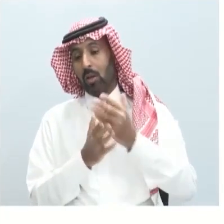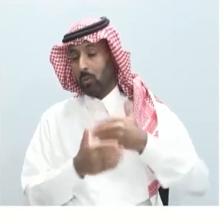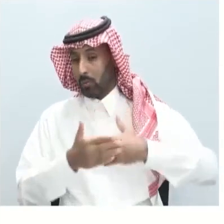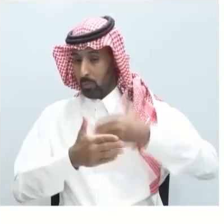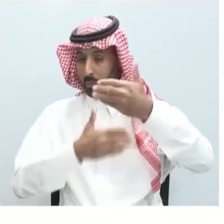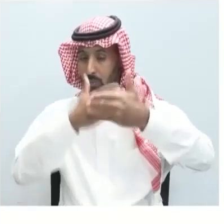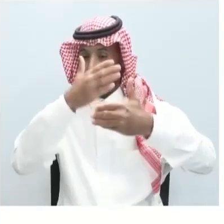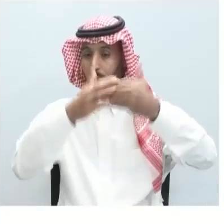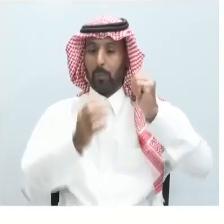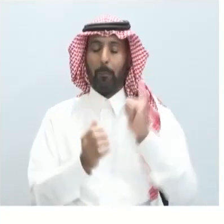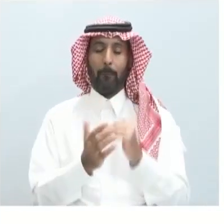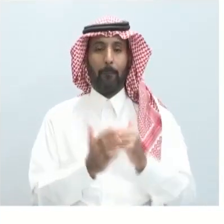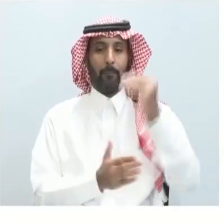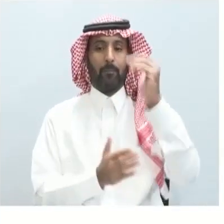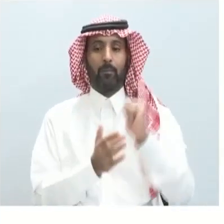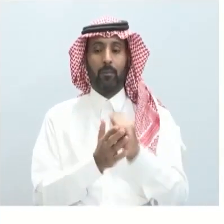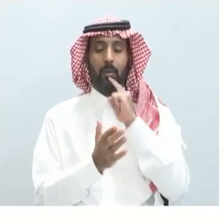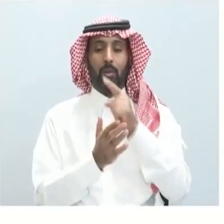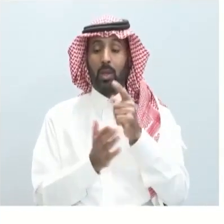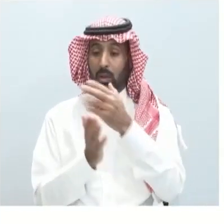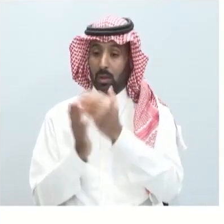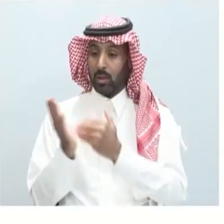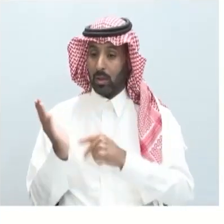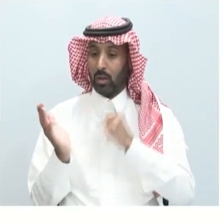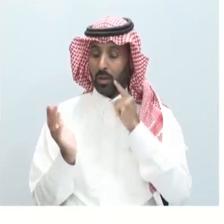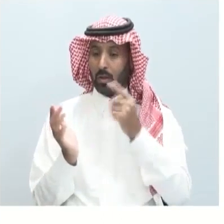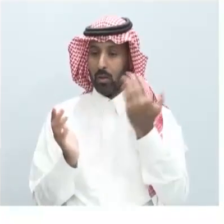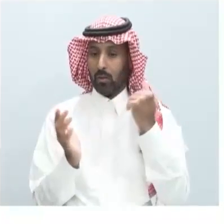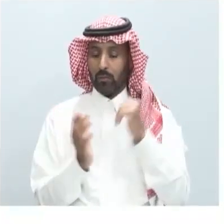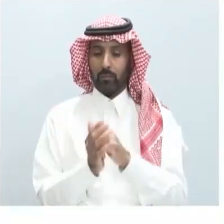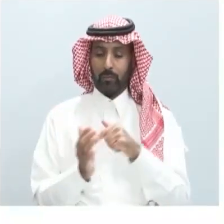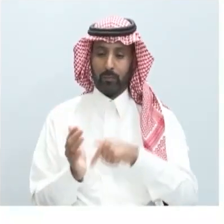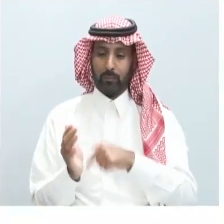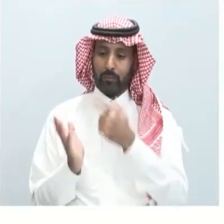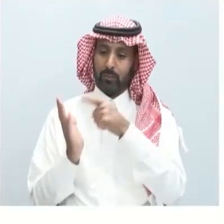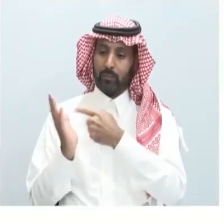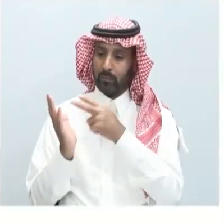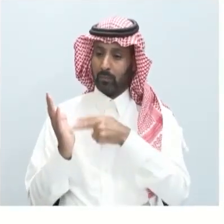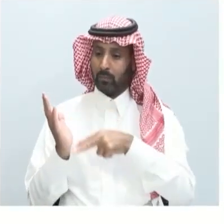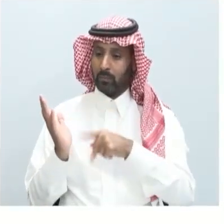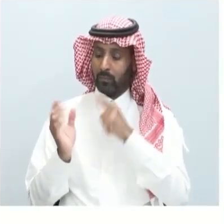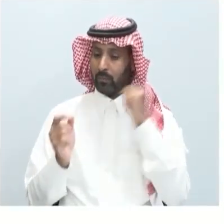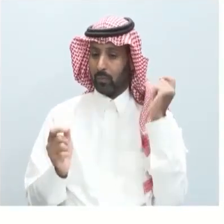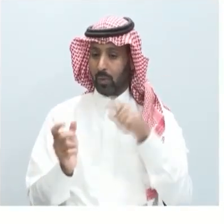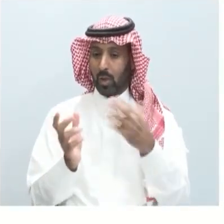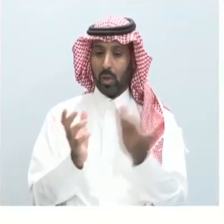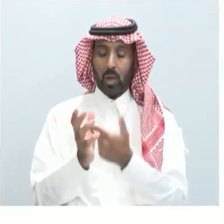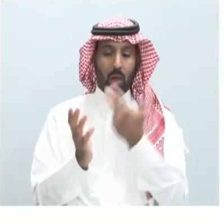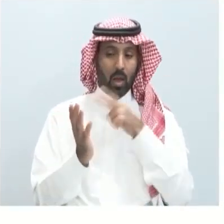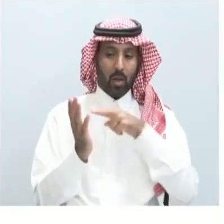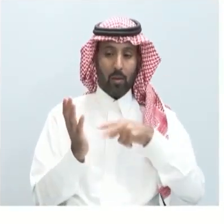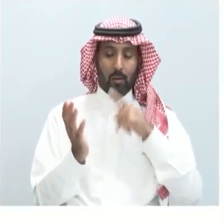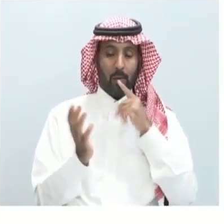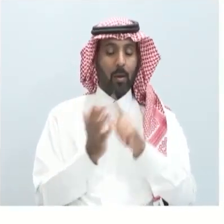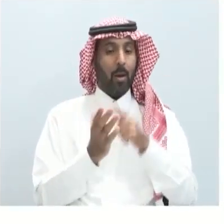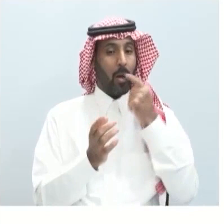for growth. And we took them in the context of our article today. So these are today's objectives for the reading. State